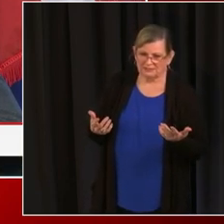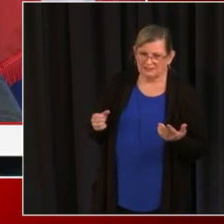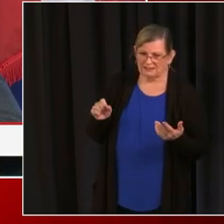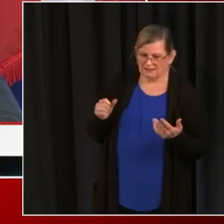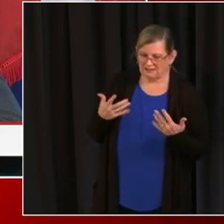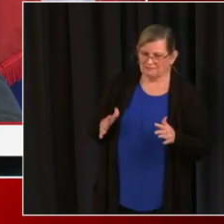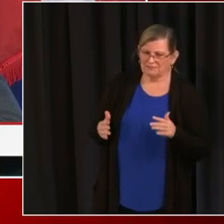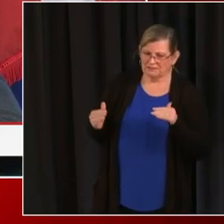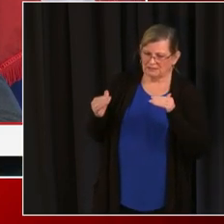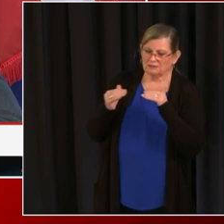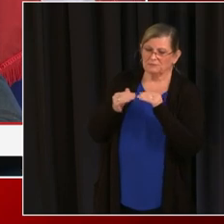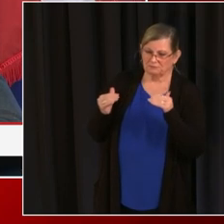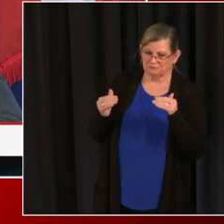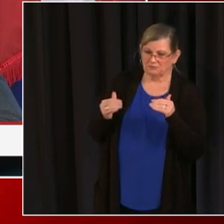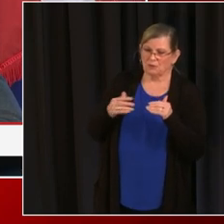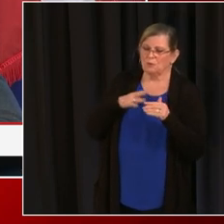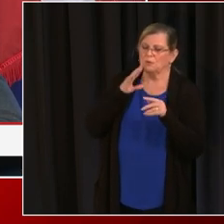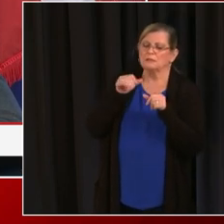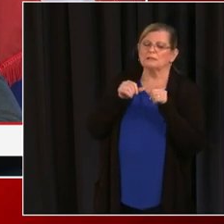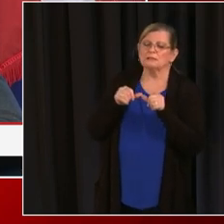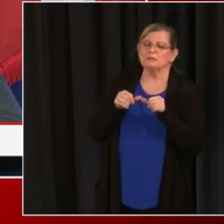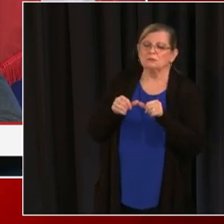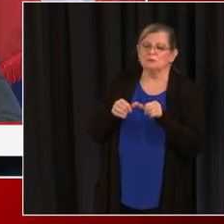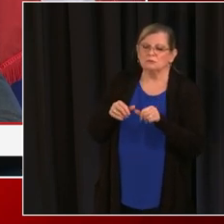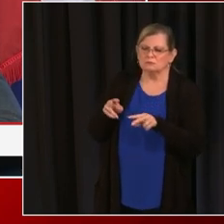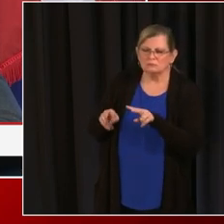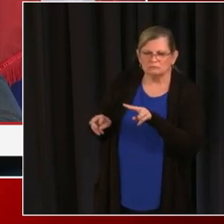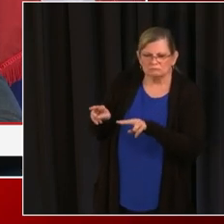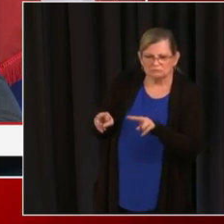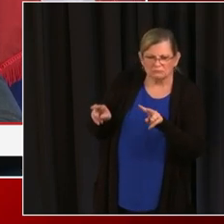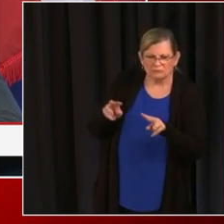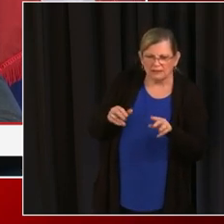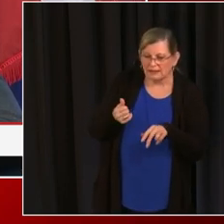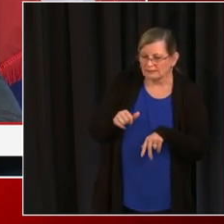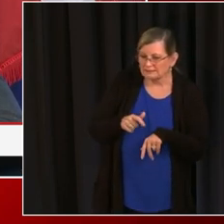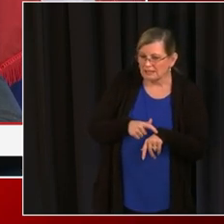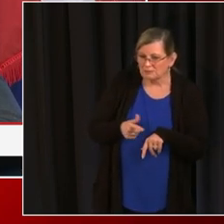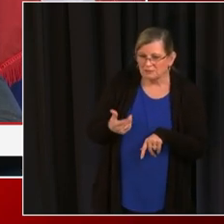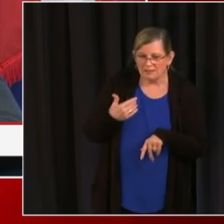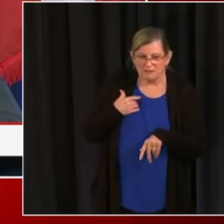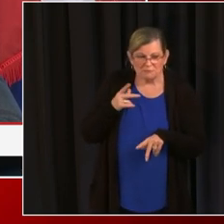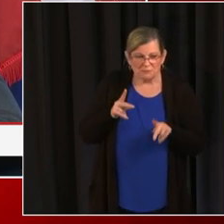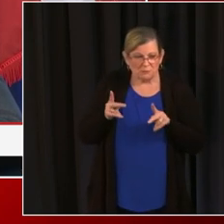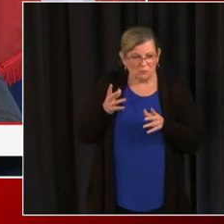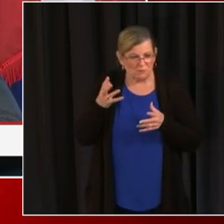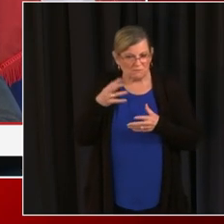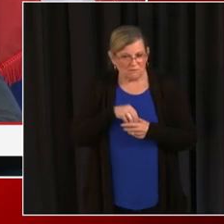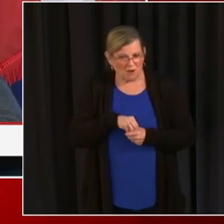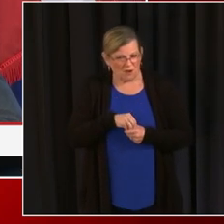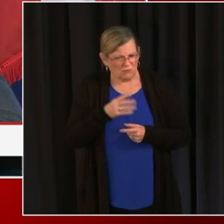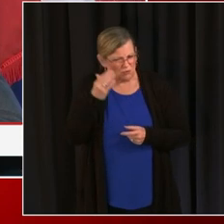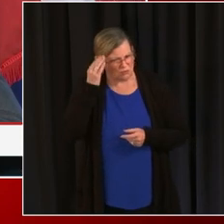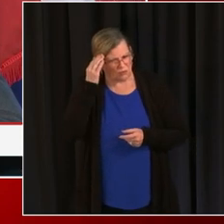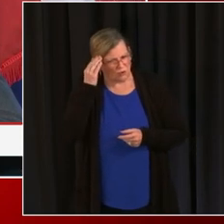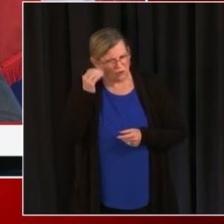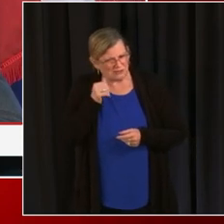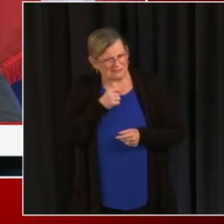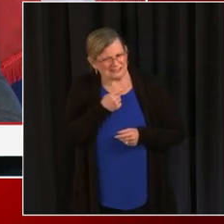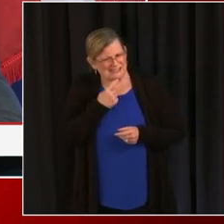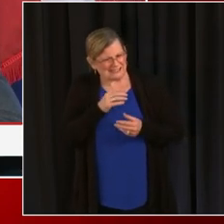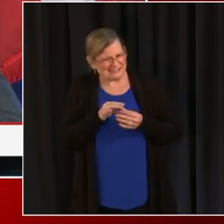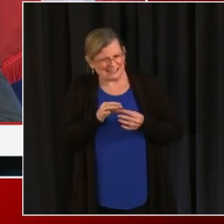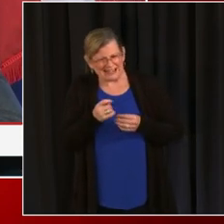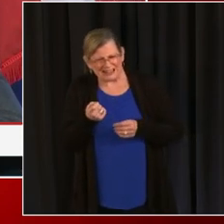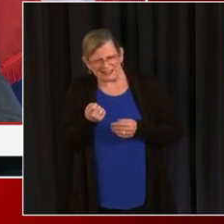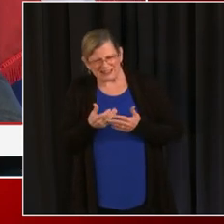have justice. So we'll continue to look anytime you have young people involved, and you know I can say very little